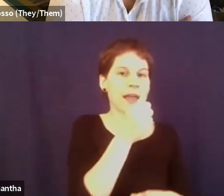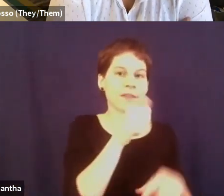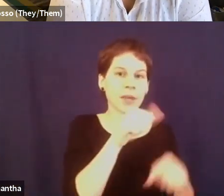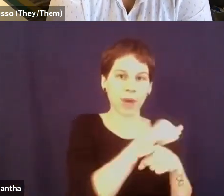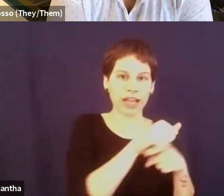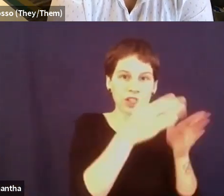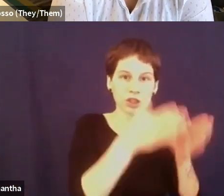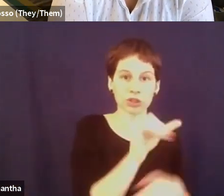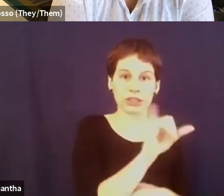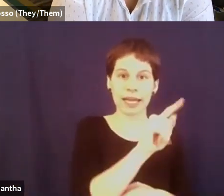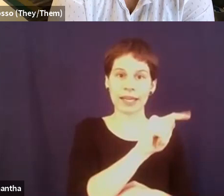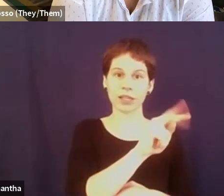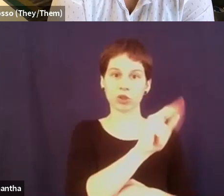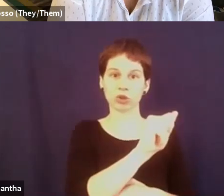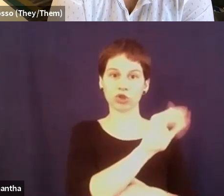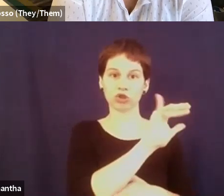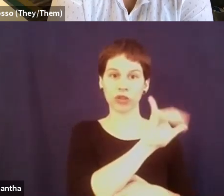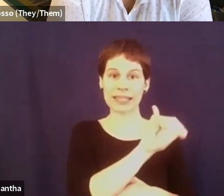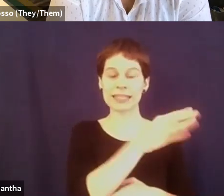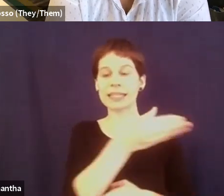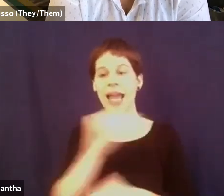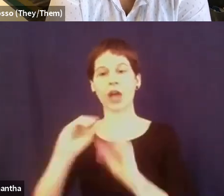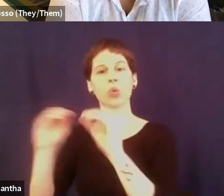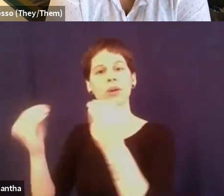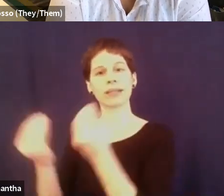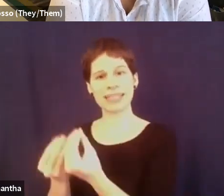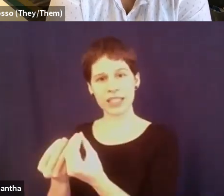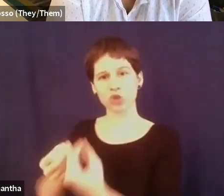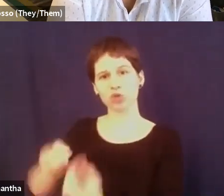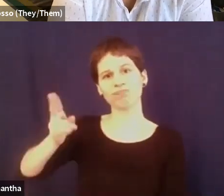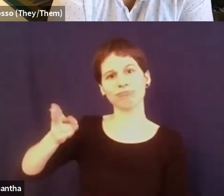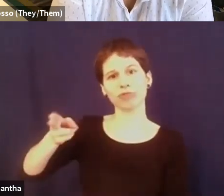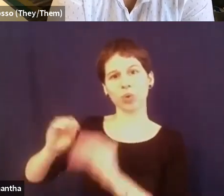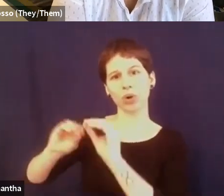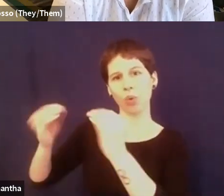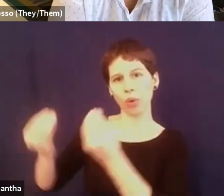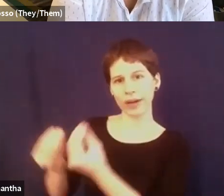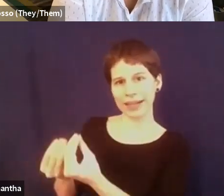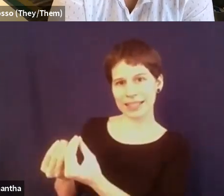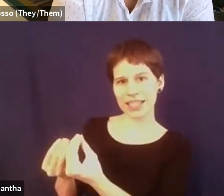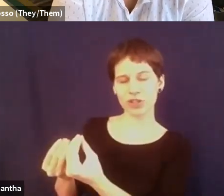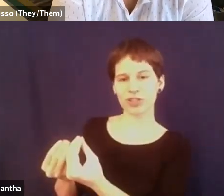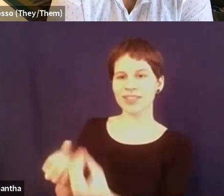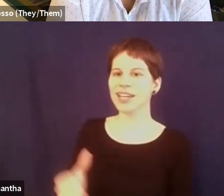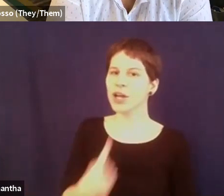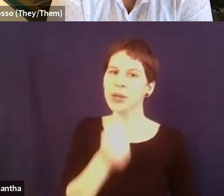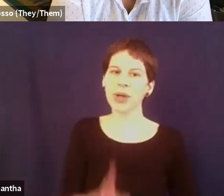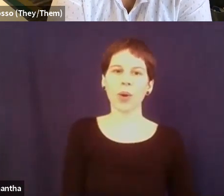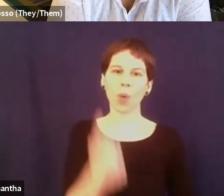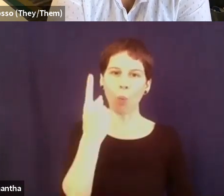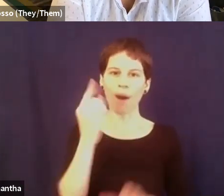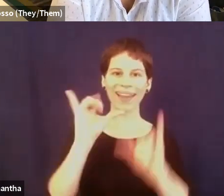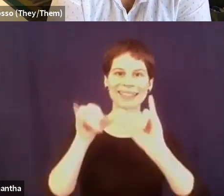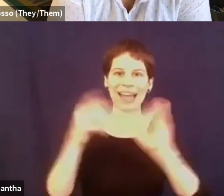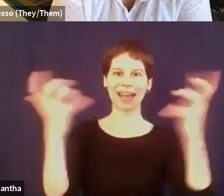Tracy to organizations and historical organizations. And so, you know, it's not a one size fits all approach.